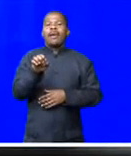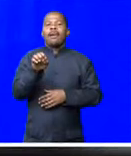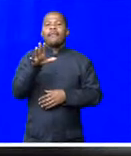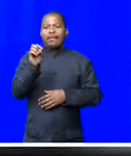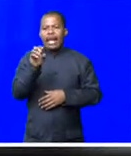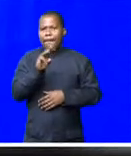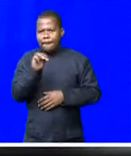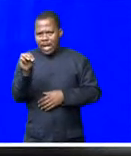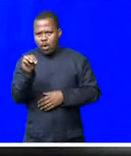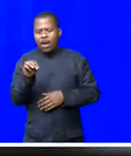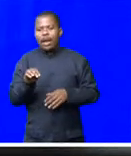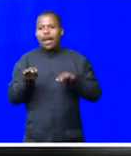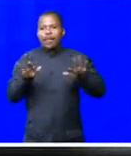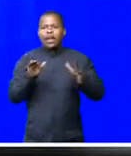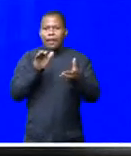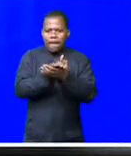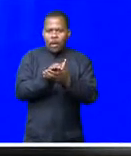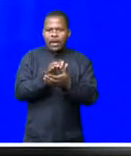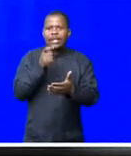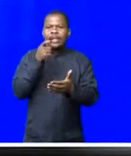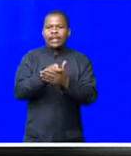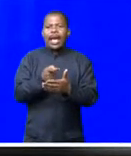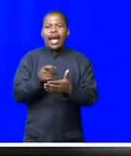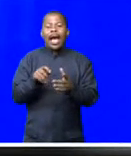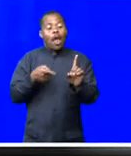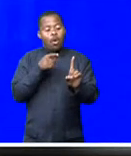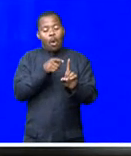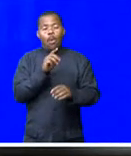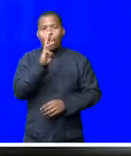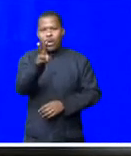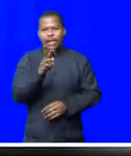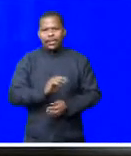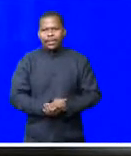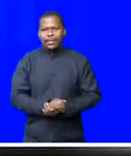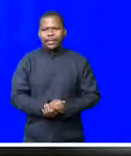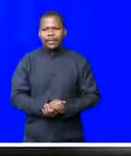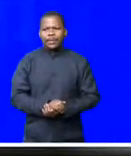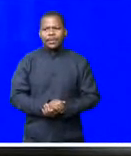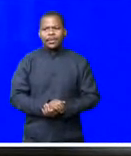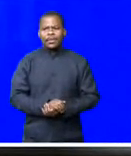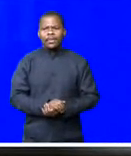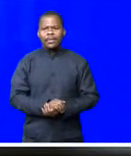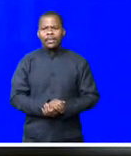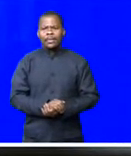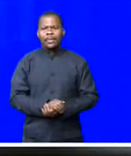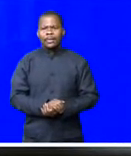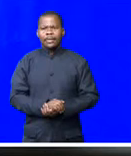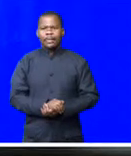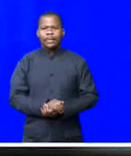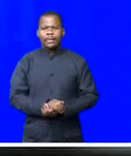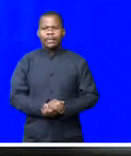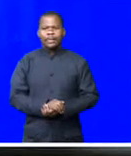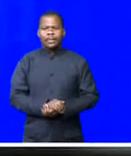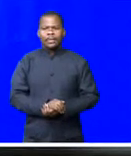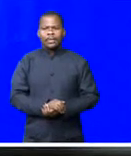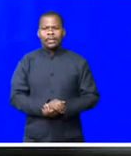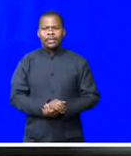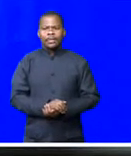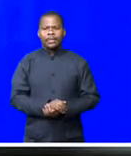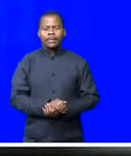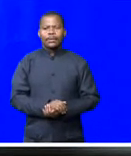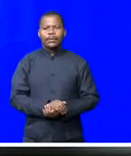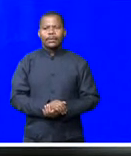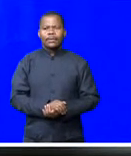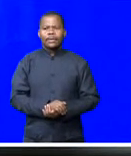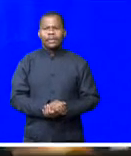Jesus. Ubikele umsakade Eswatini TV kutemidlalo ngilinda Dlamini. Kanti sithombe kuqhamuka ka-DW VOA na